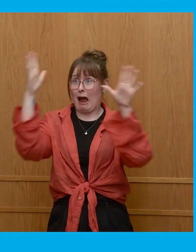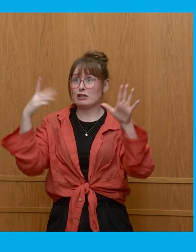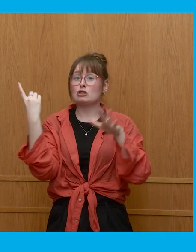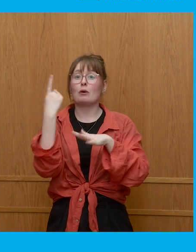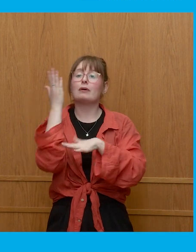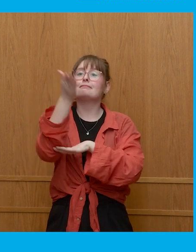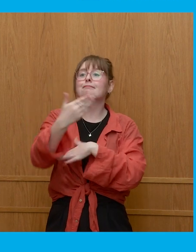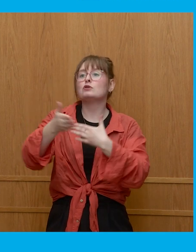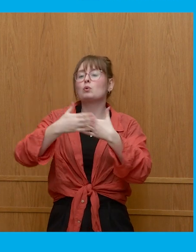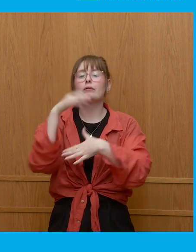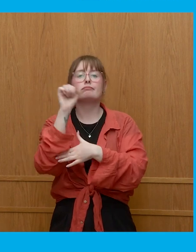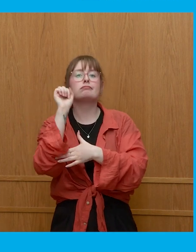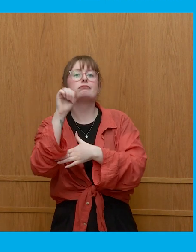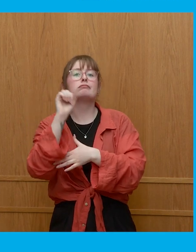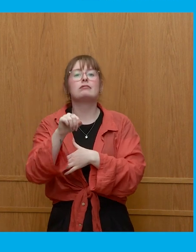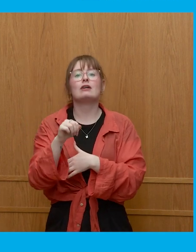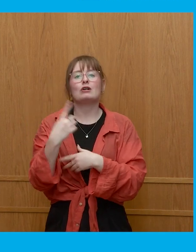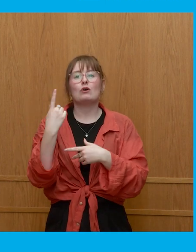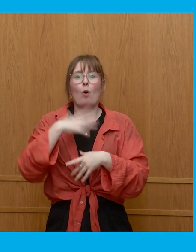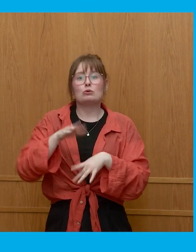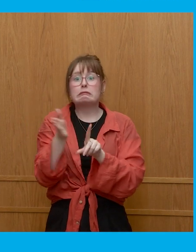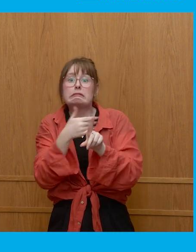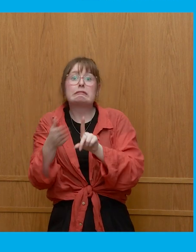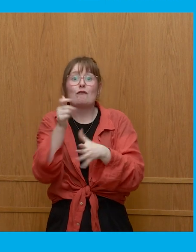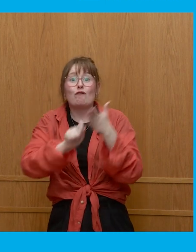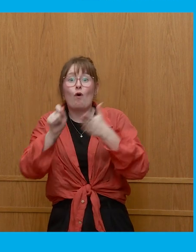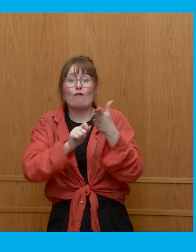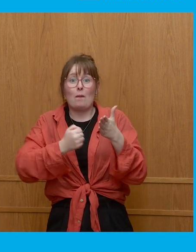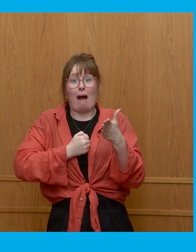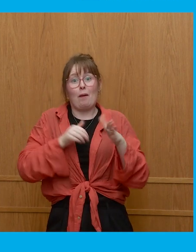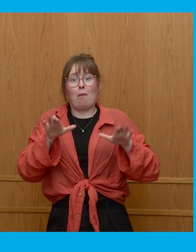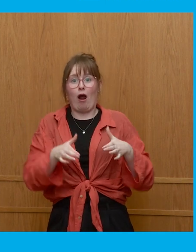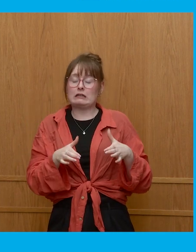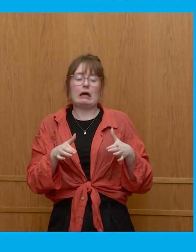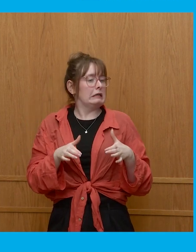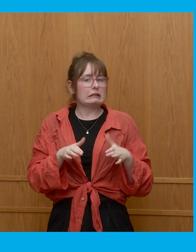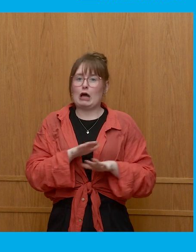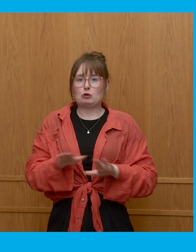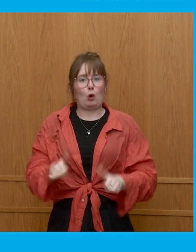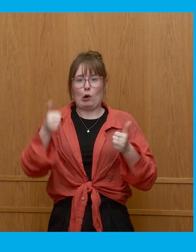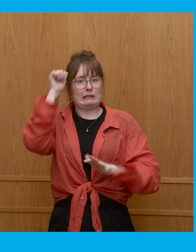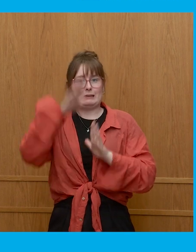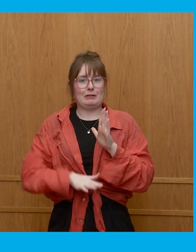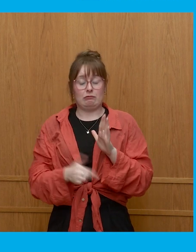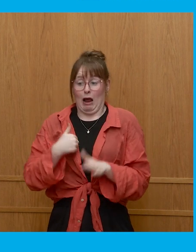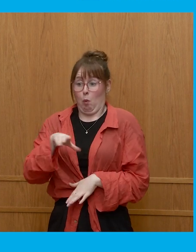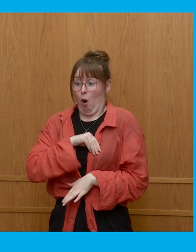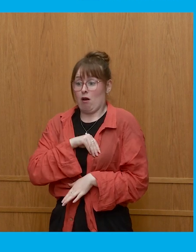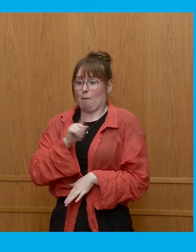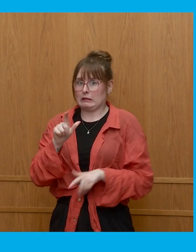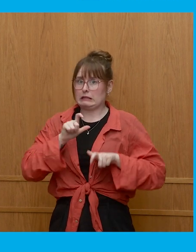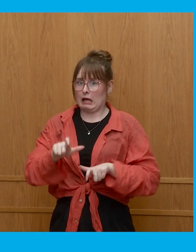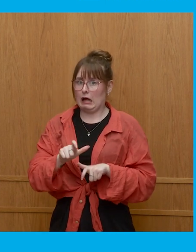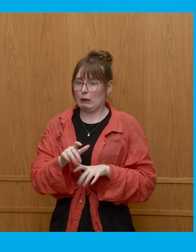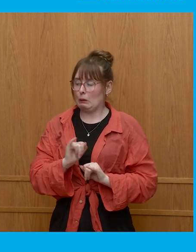general election in Scotland, it wasn't a happy experience. Believe me. And I won, and it was still not a happy